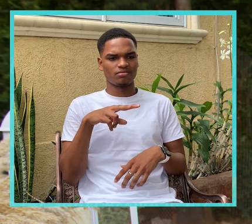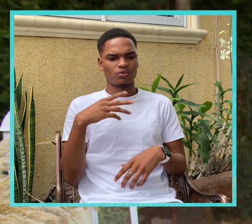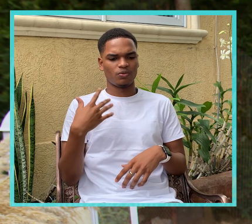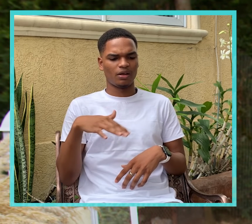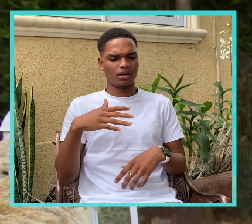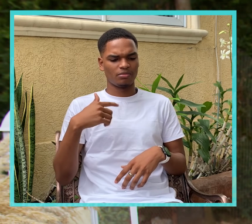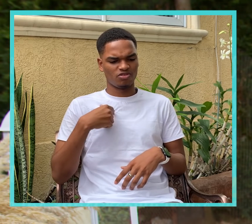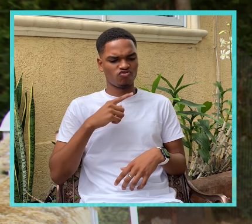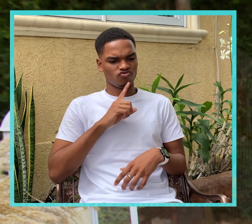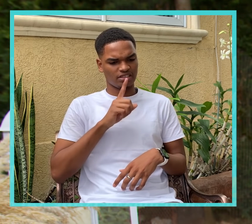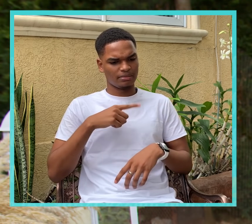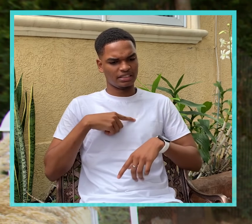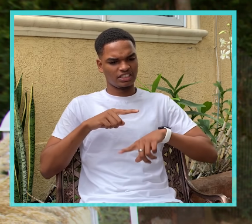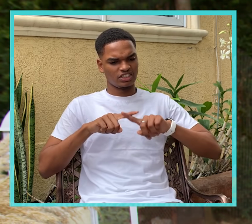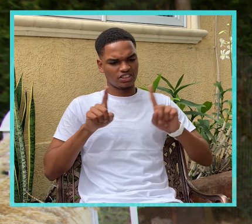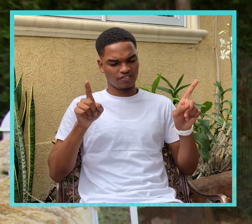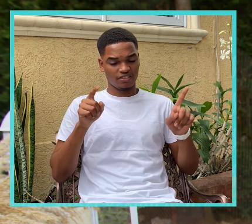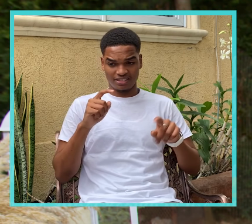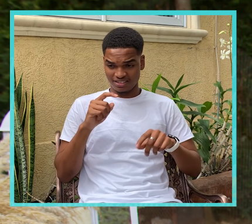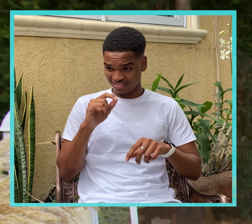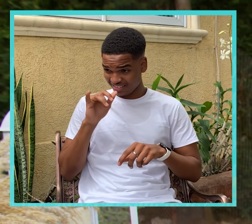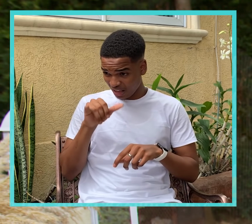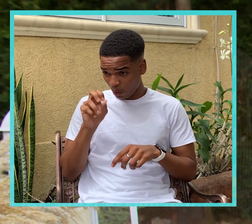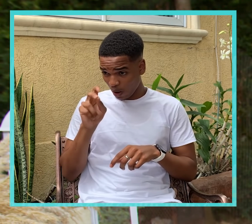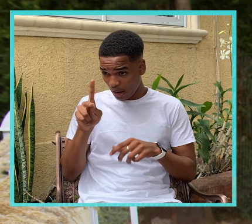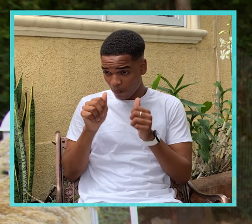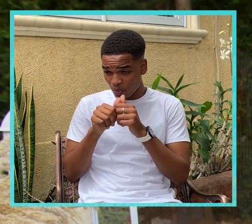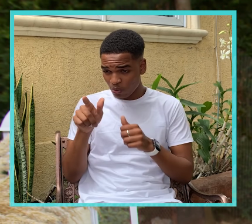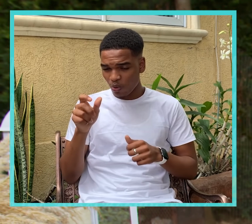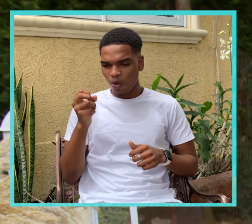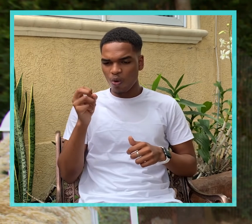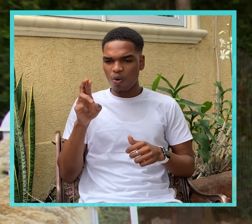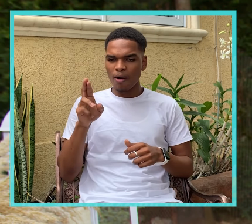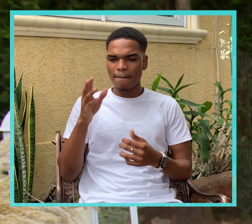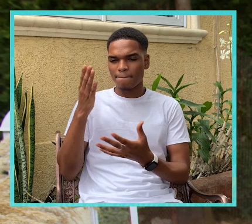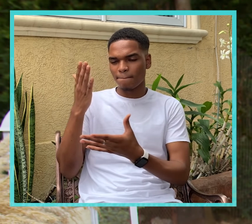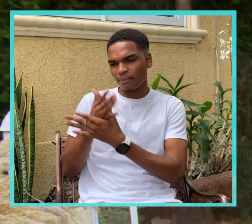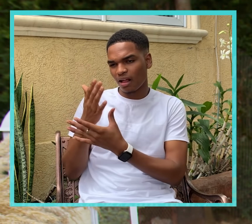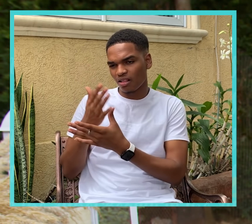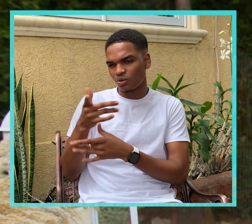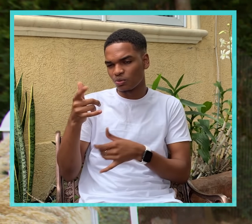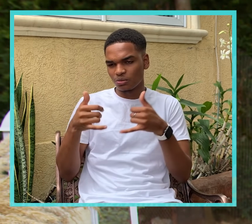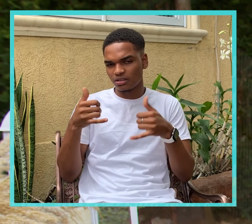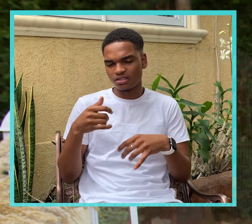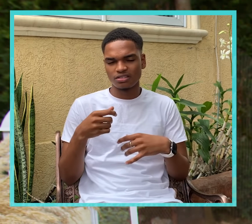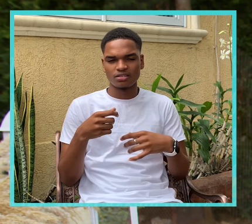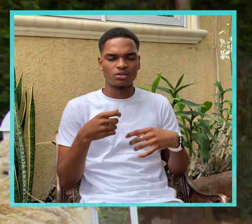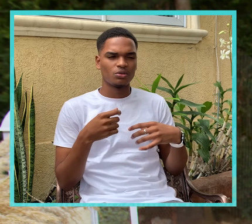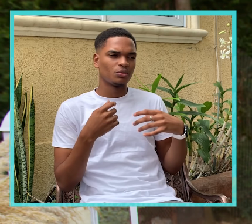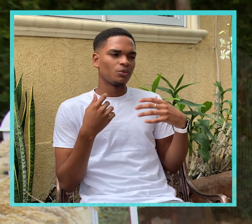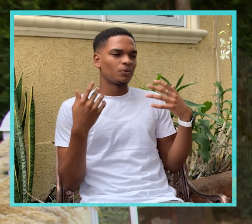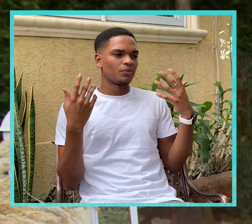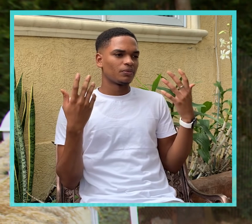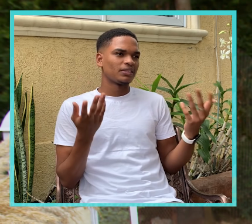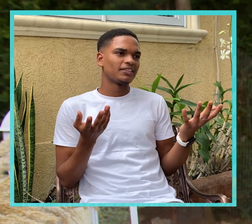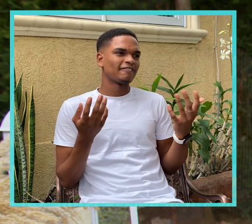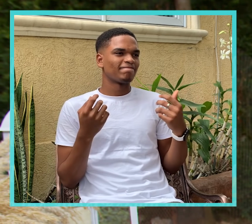Right. And was that okay with you or did it actually, did it bother you? Was it hard for you? I mean,